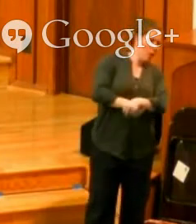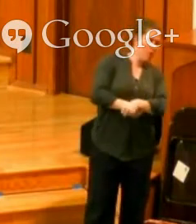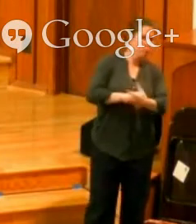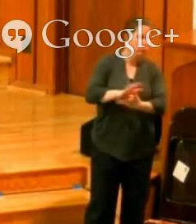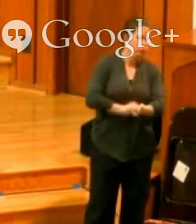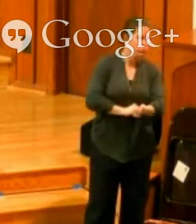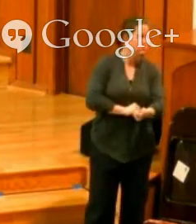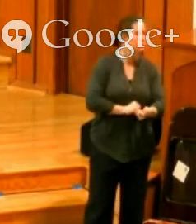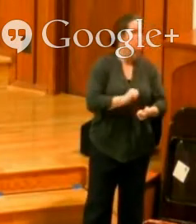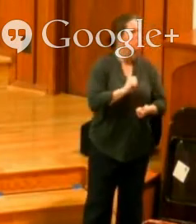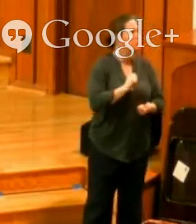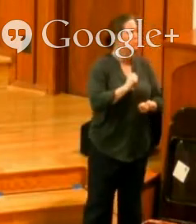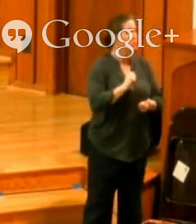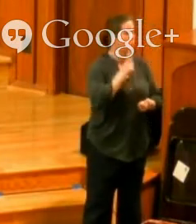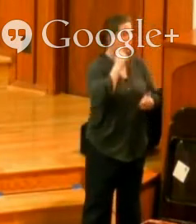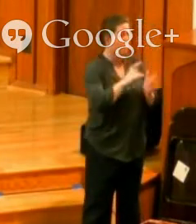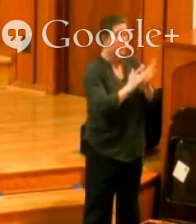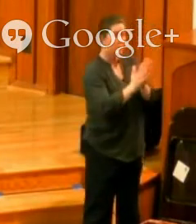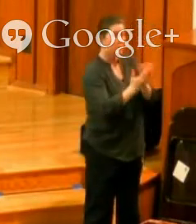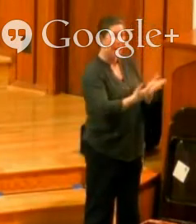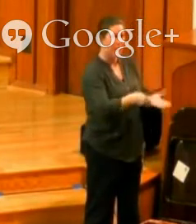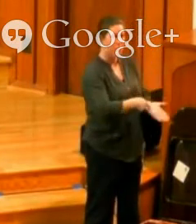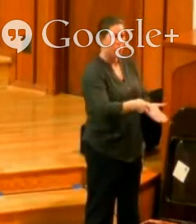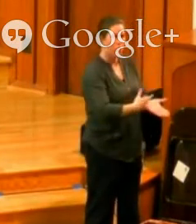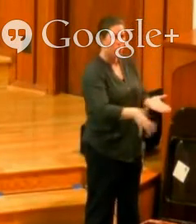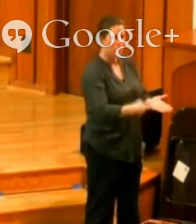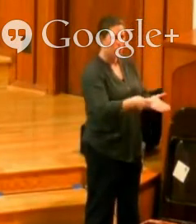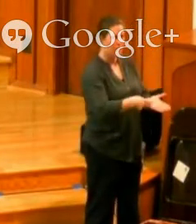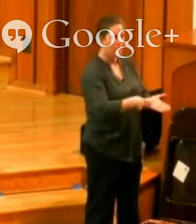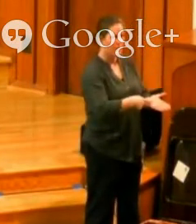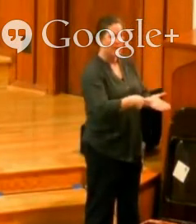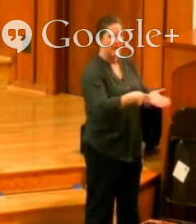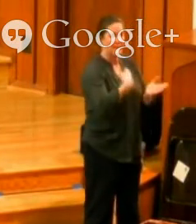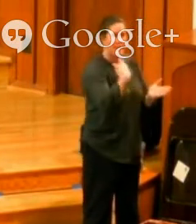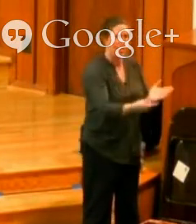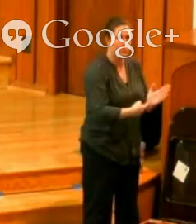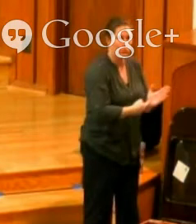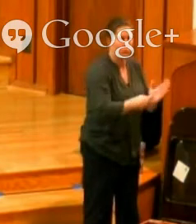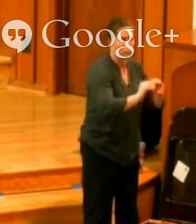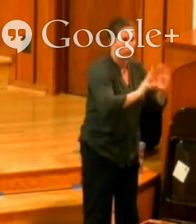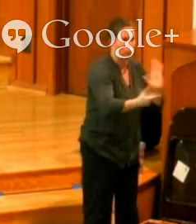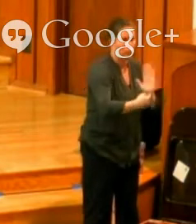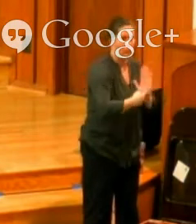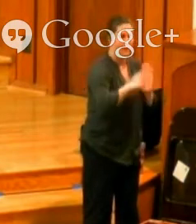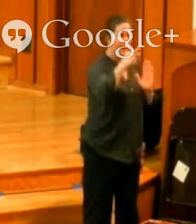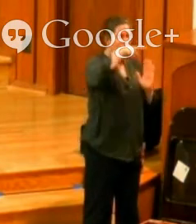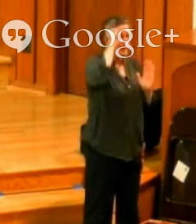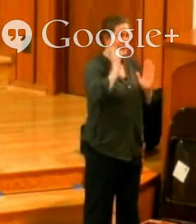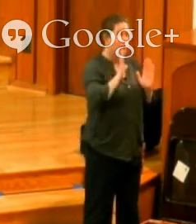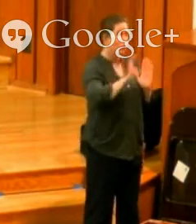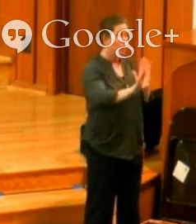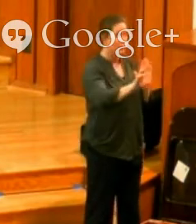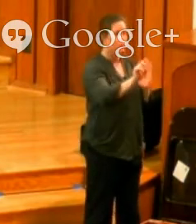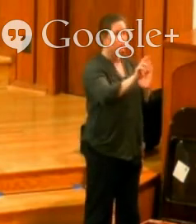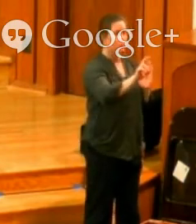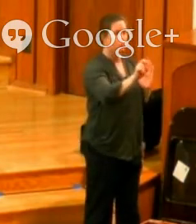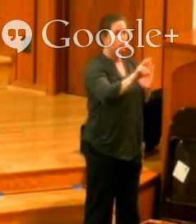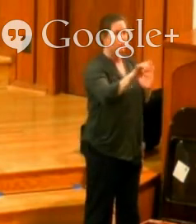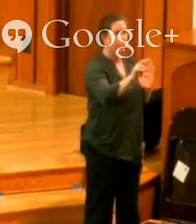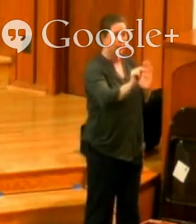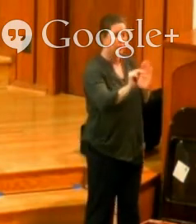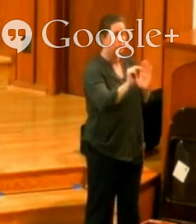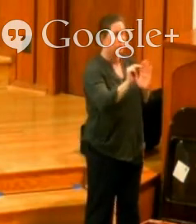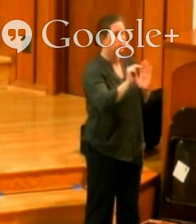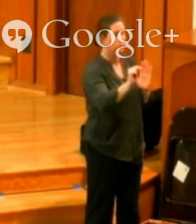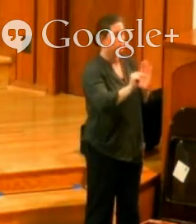secret strategy? What do you think? Absolutely, the Bible exposes it. And in Daniel and Revelation, we find how this plan